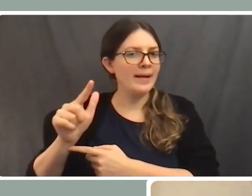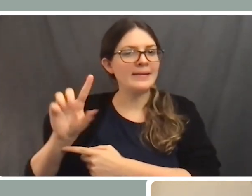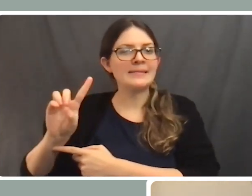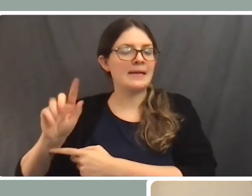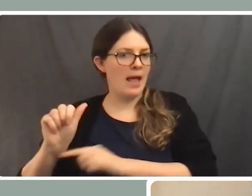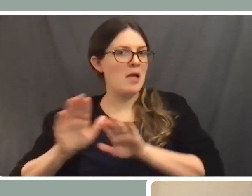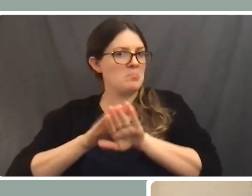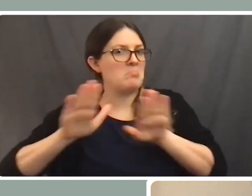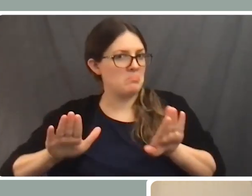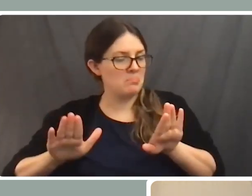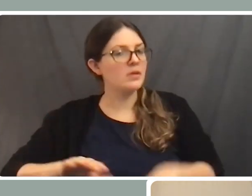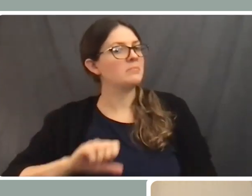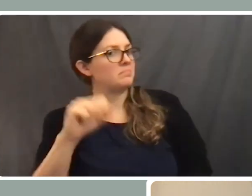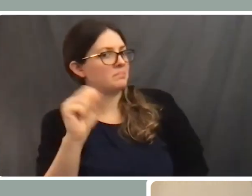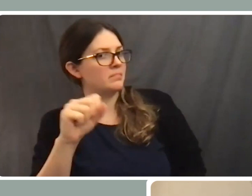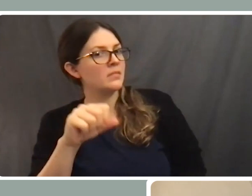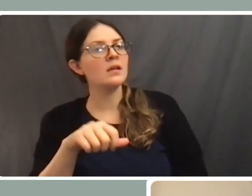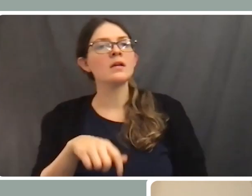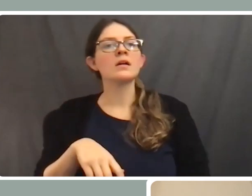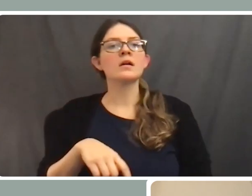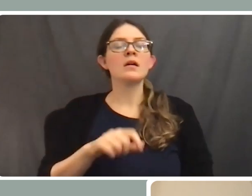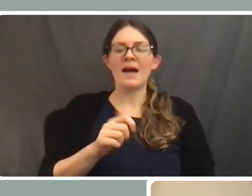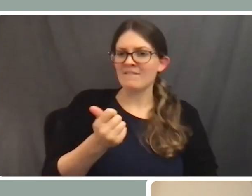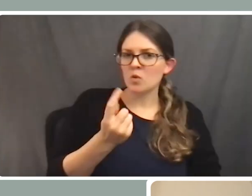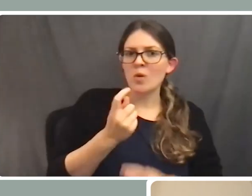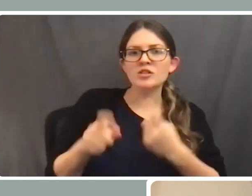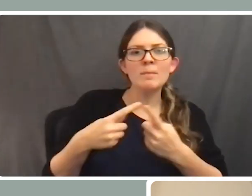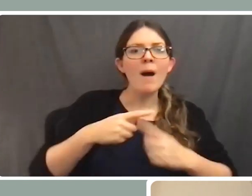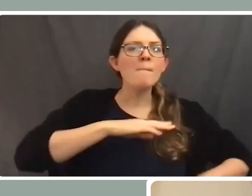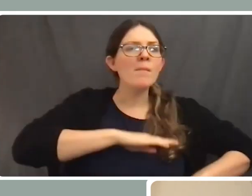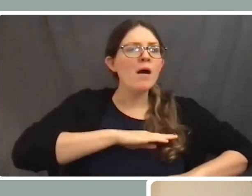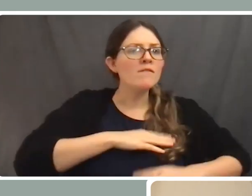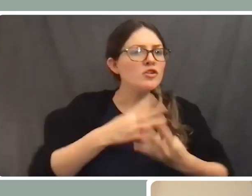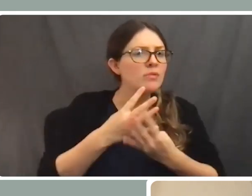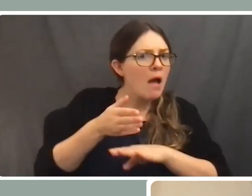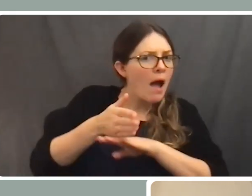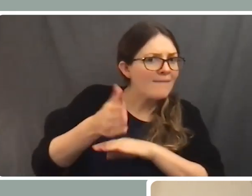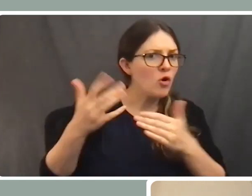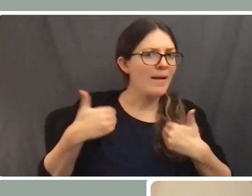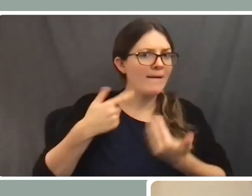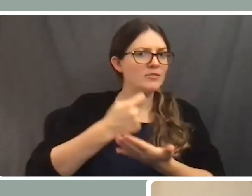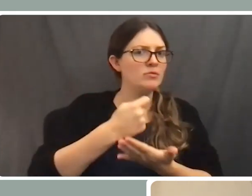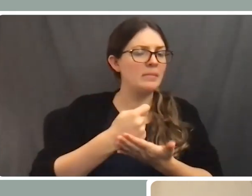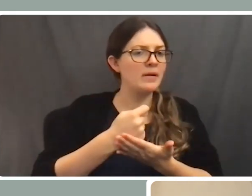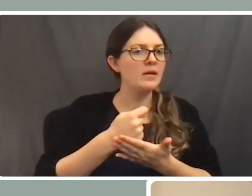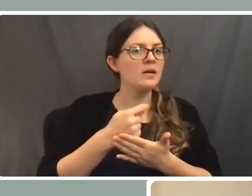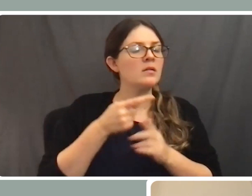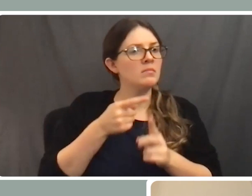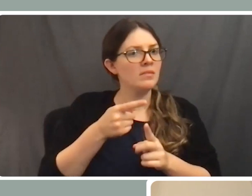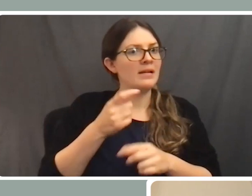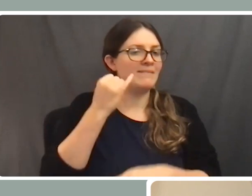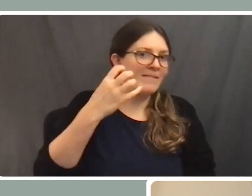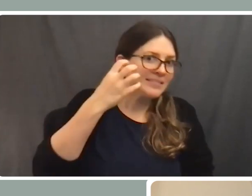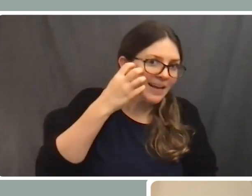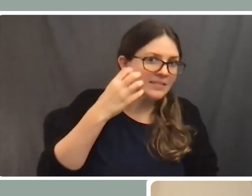couple questions about mammography screening after being treated, particularly if you have dense breasts, which